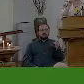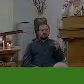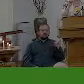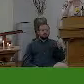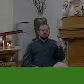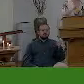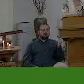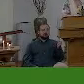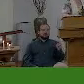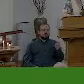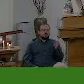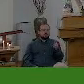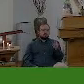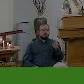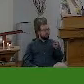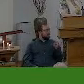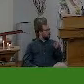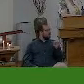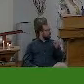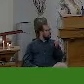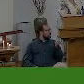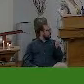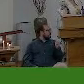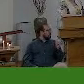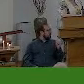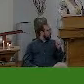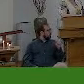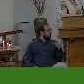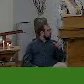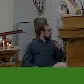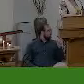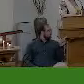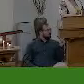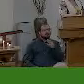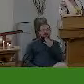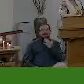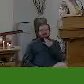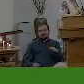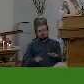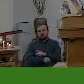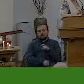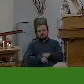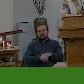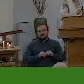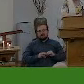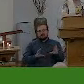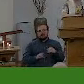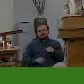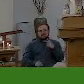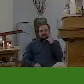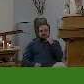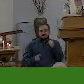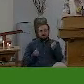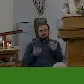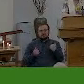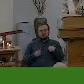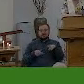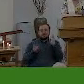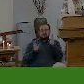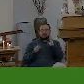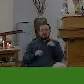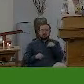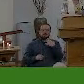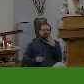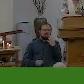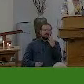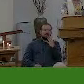today. Sorry. Where is Meryl? Meryl's been singing, obviously. You can tell how much I've been paying attention. She also has a